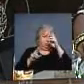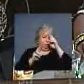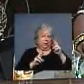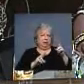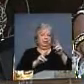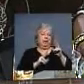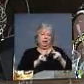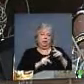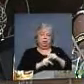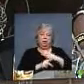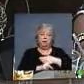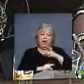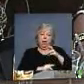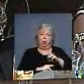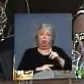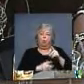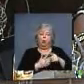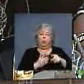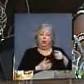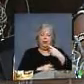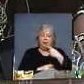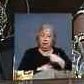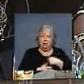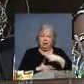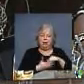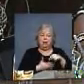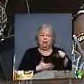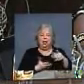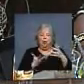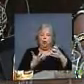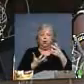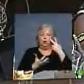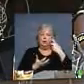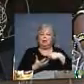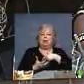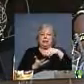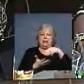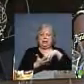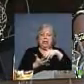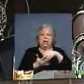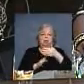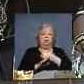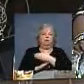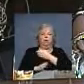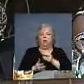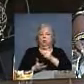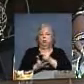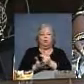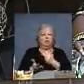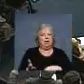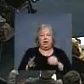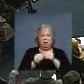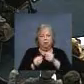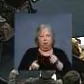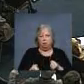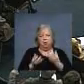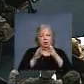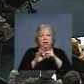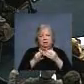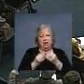what my constituents are telling me, that they would like to see us study this thing before we approve any additional multifamily.